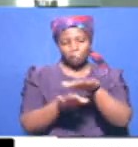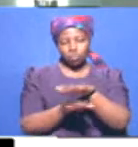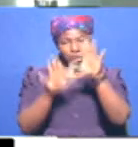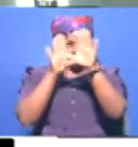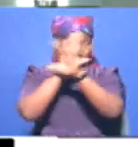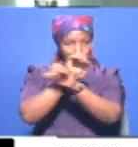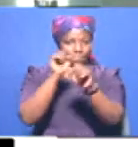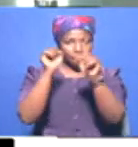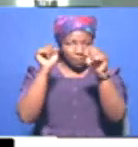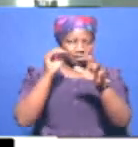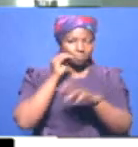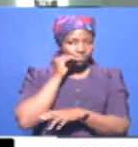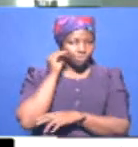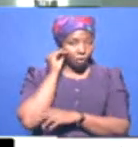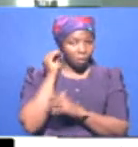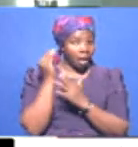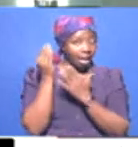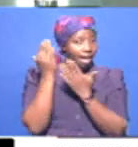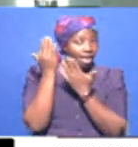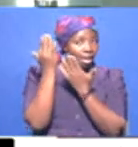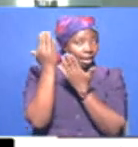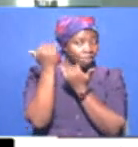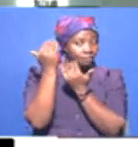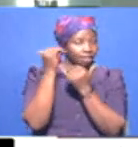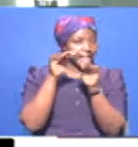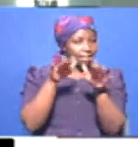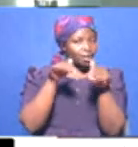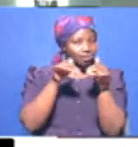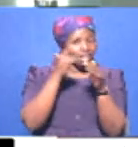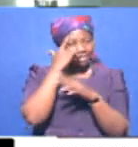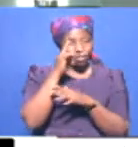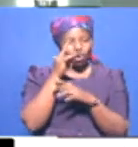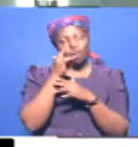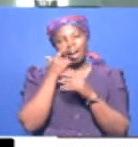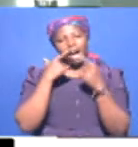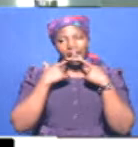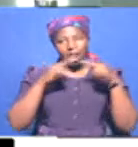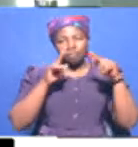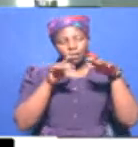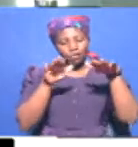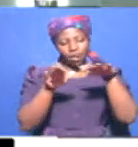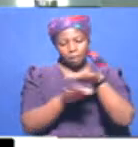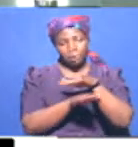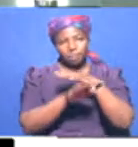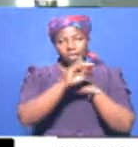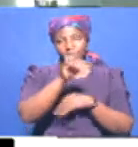anticipation of the announcement of a running mate. John Jacob Curia, welcome.